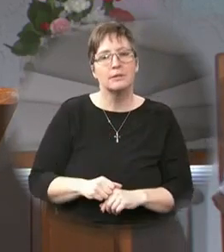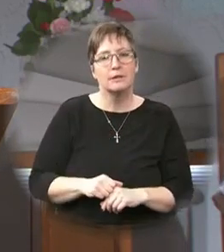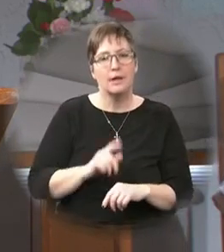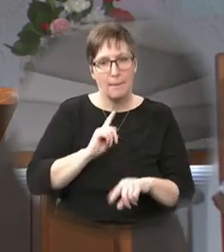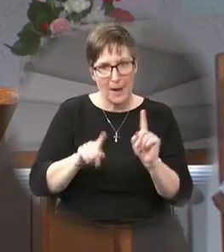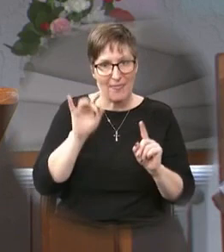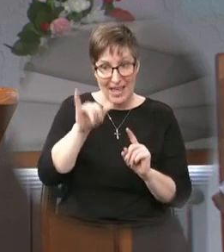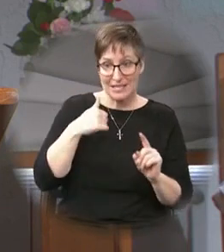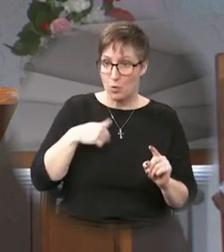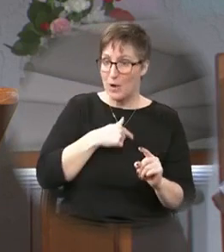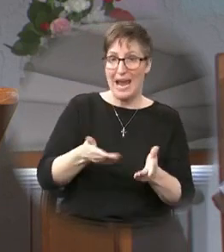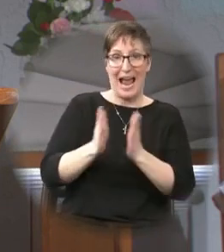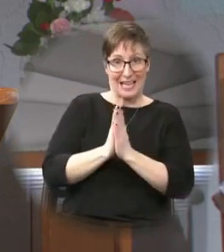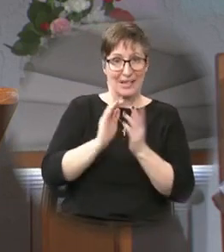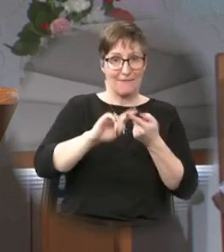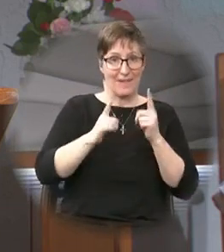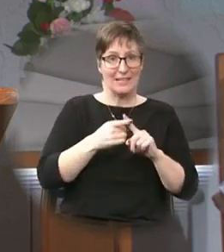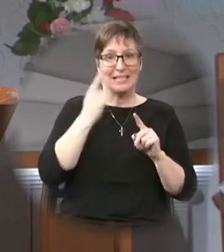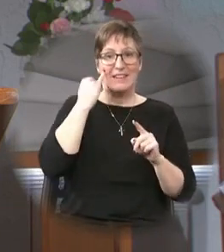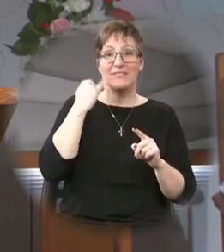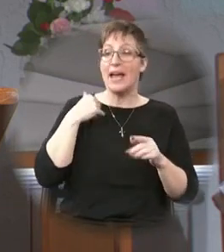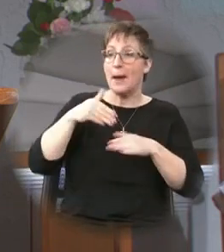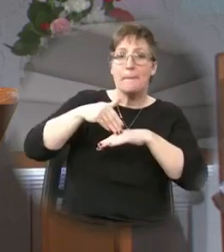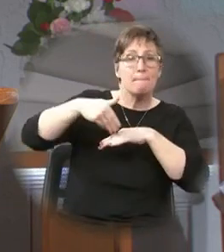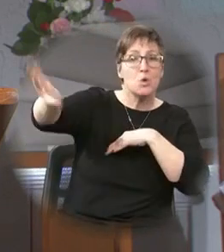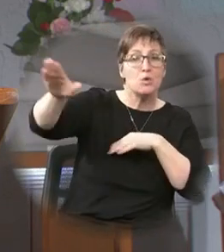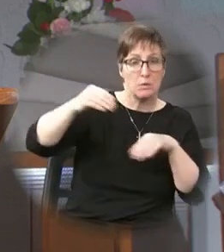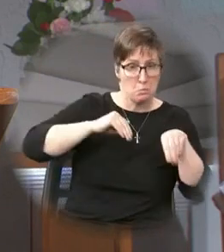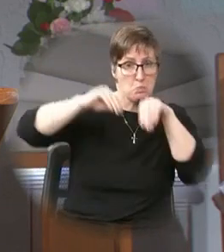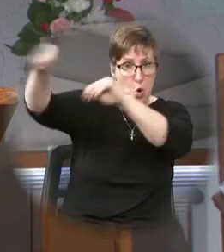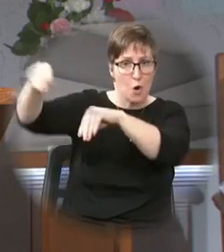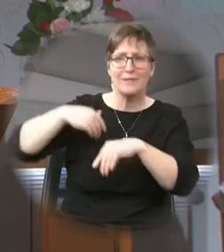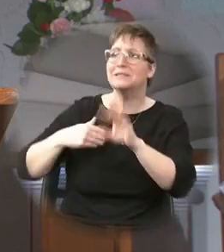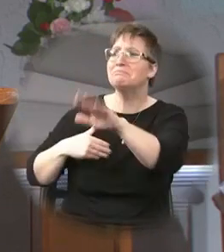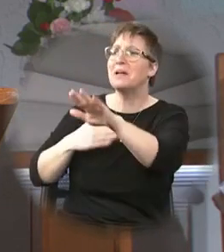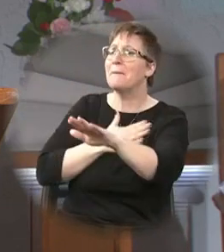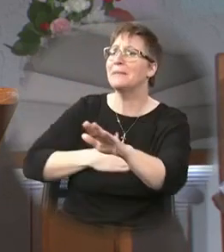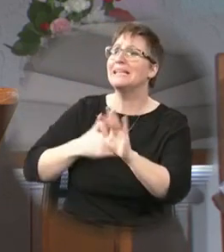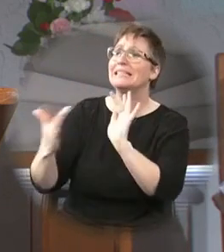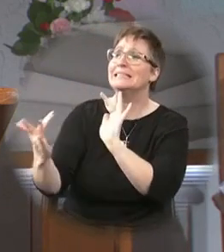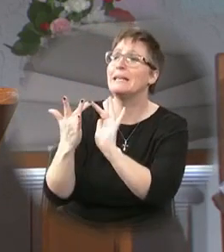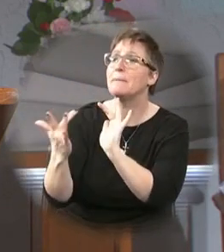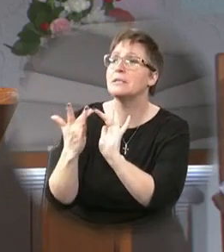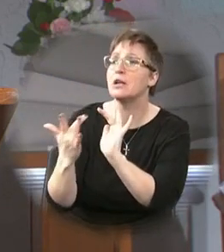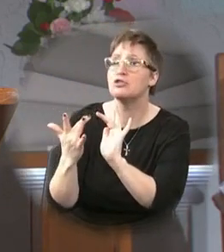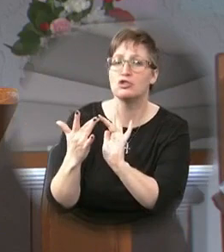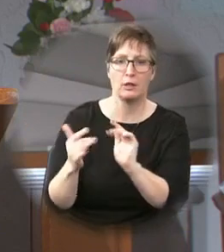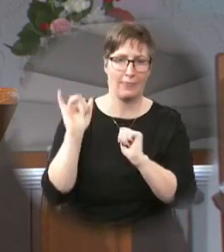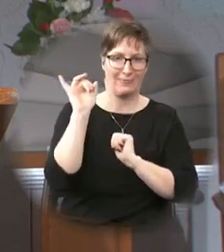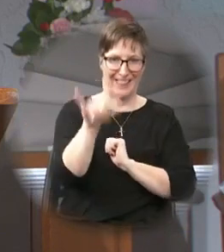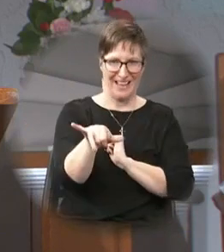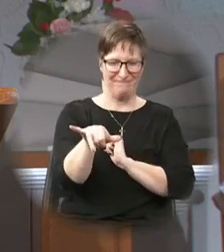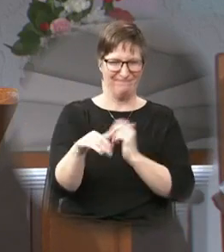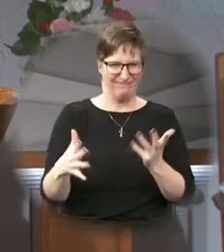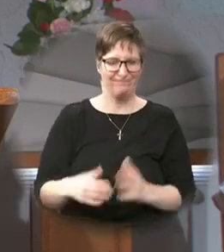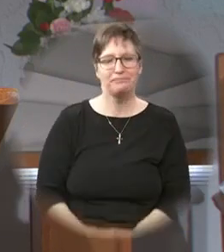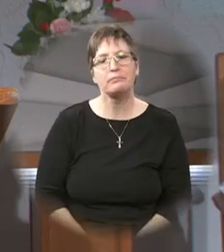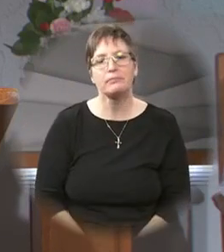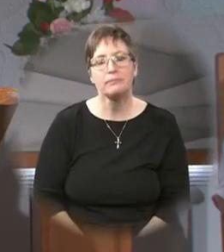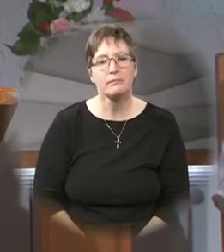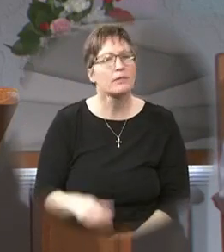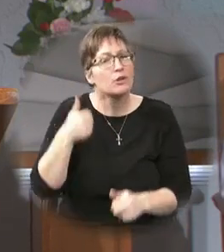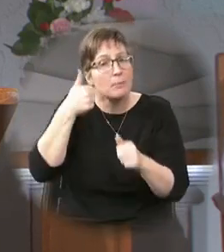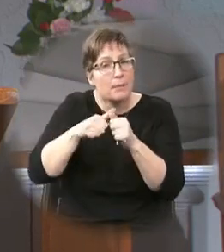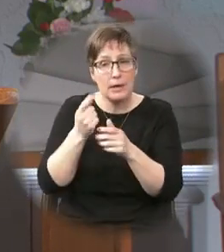Isn't that what we ask friends when we move away, to make sure that they stay in touch? Remember in last